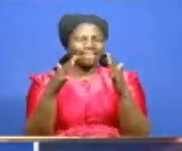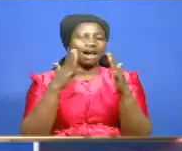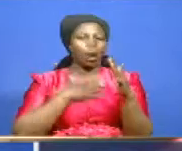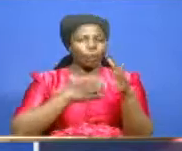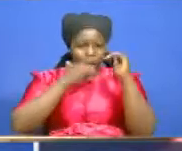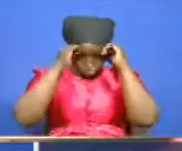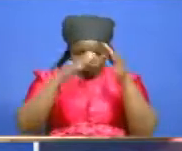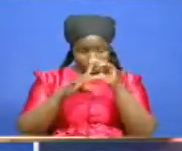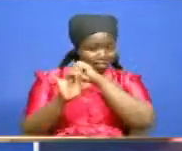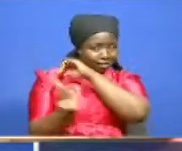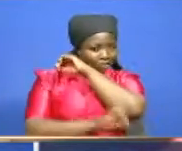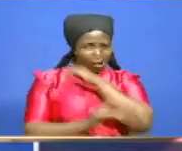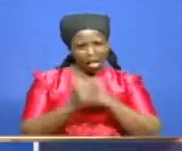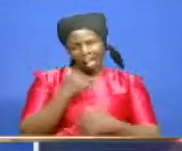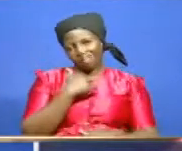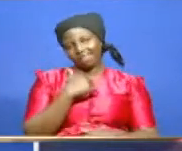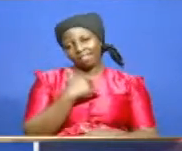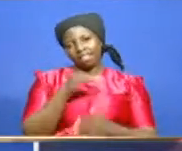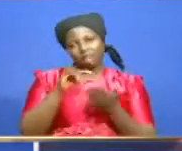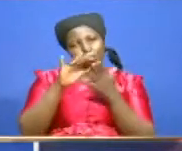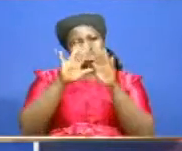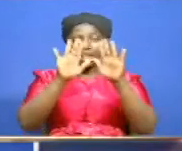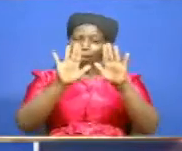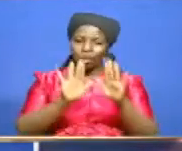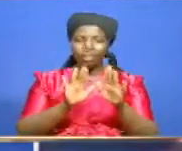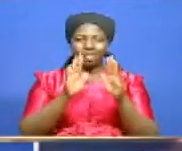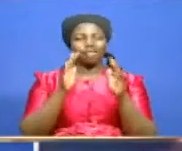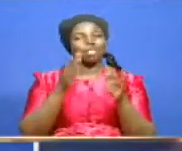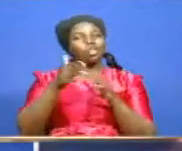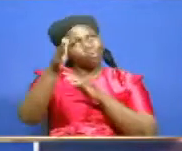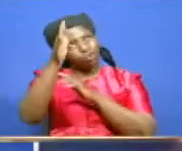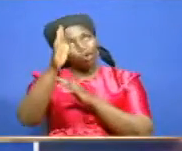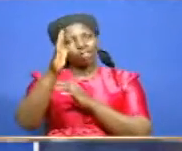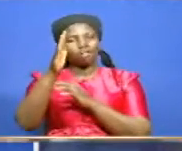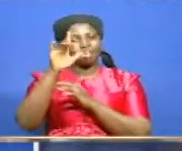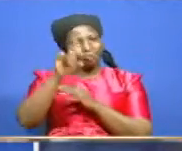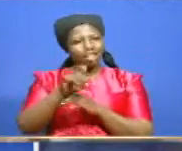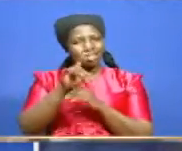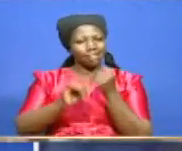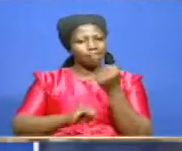students are disciplined. And the most important is that God has got to be in your favor.